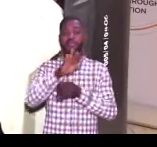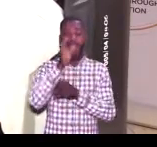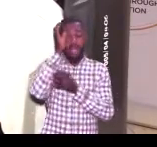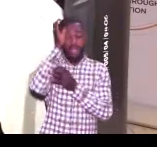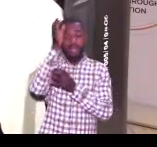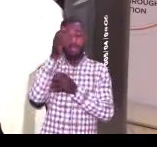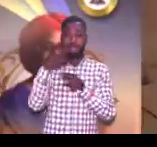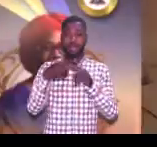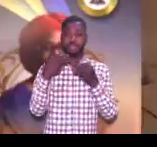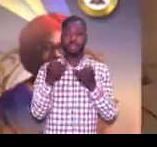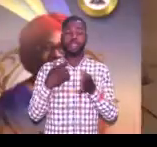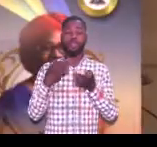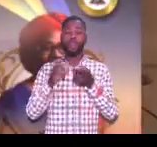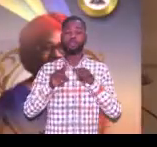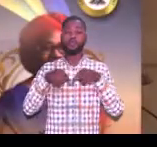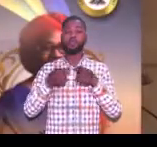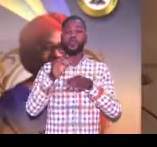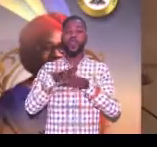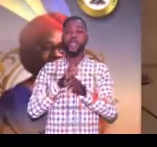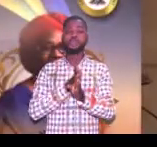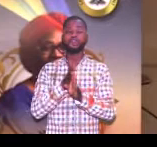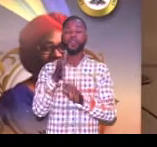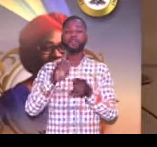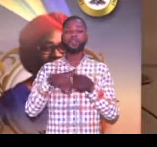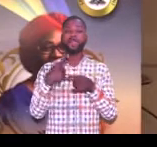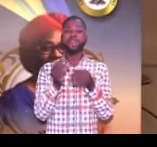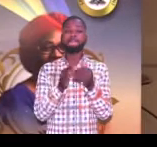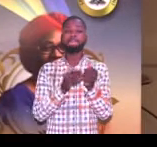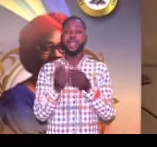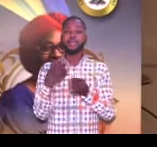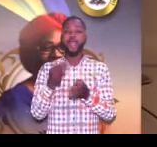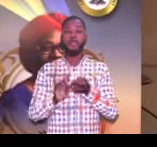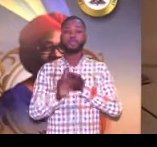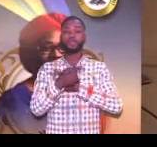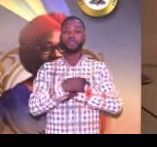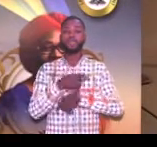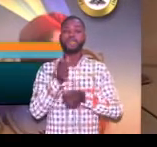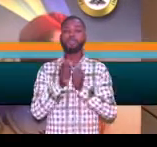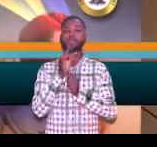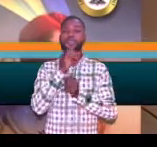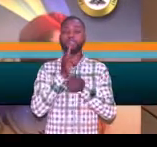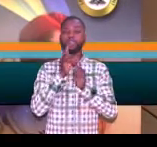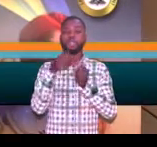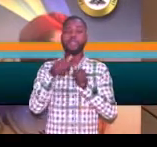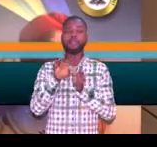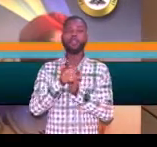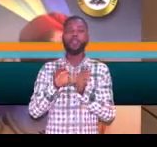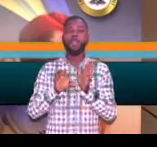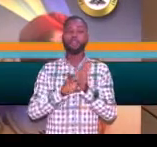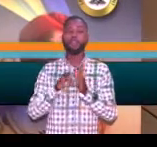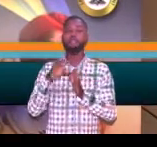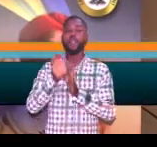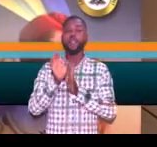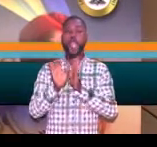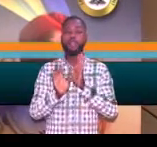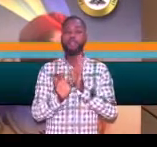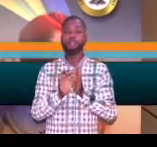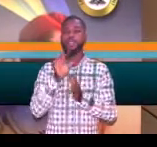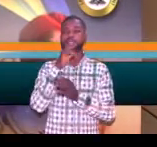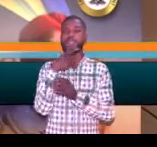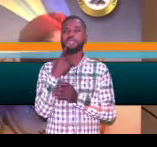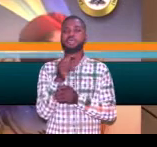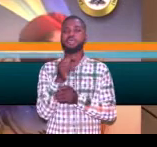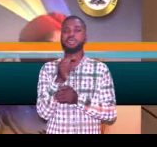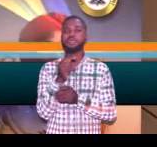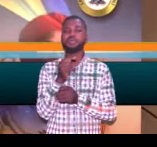career. Now we'll go on straight to the matter of the day, which is talking about the curriculum. The curriculum